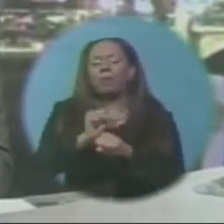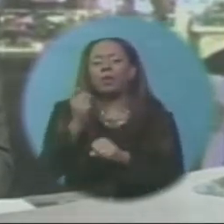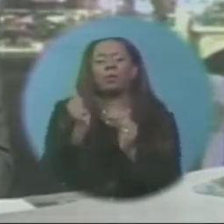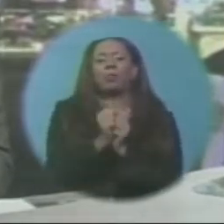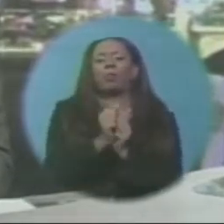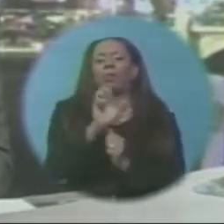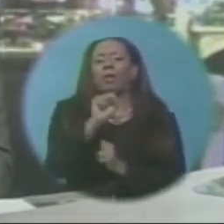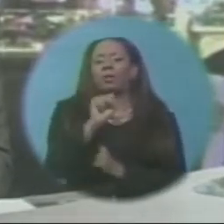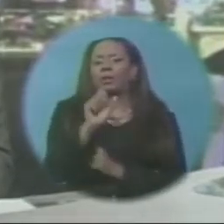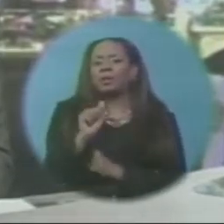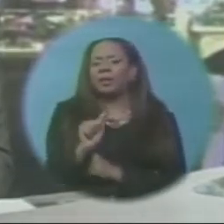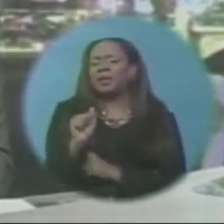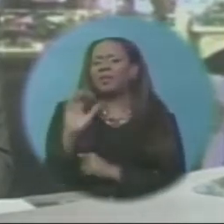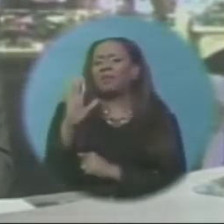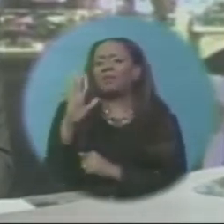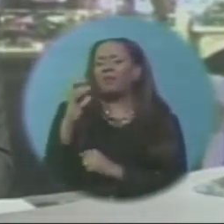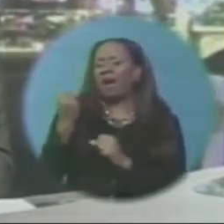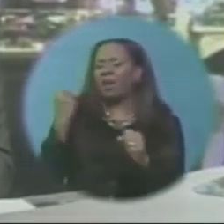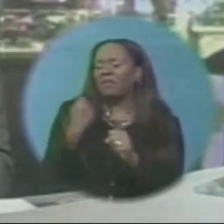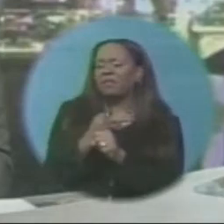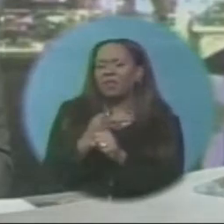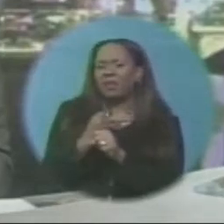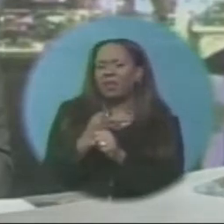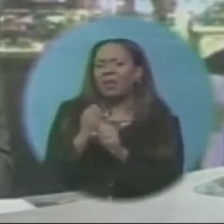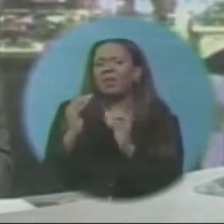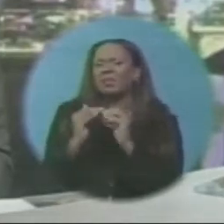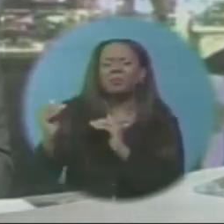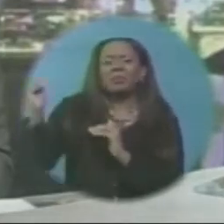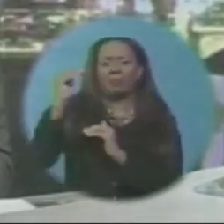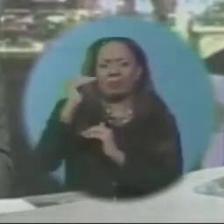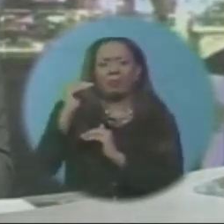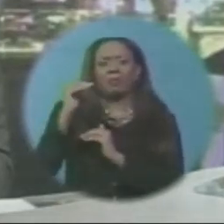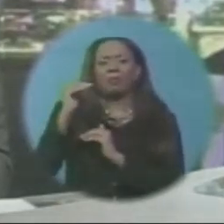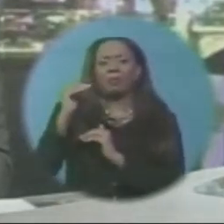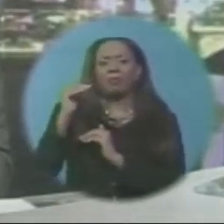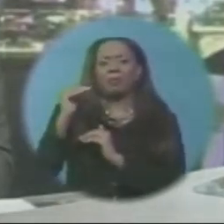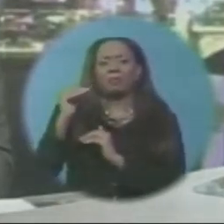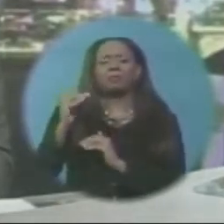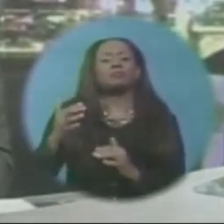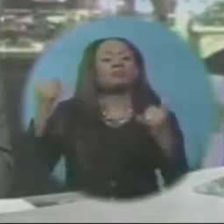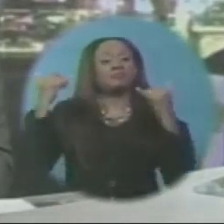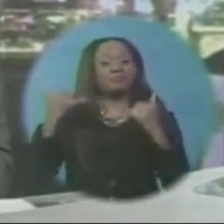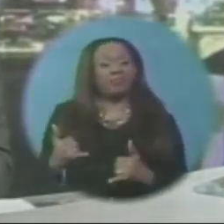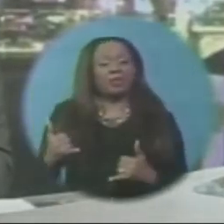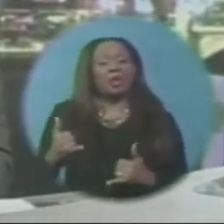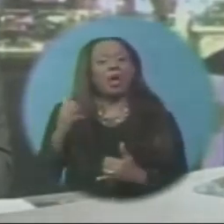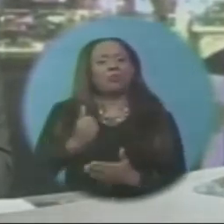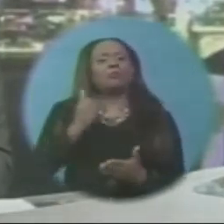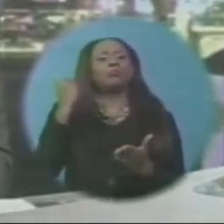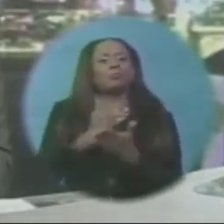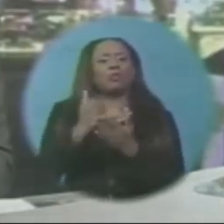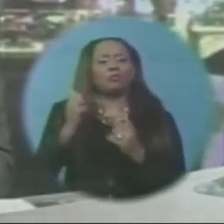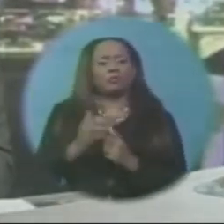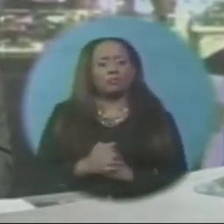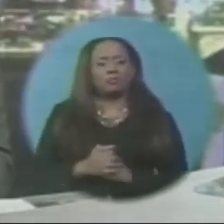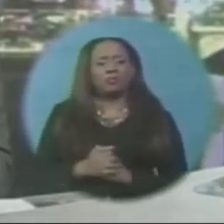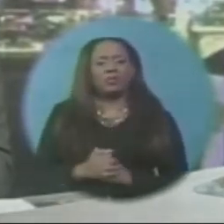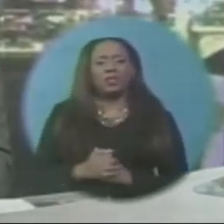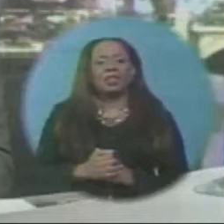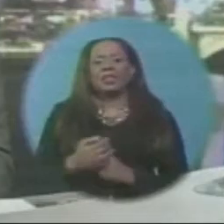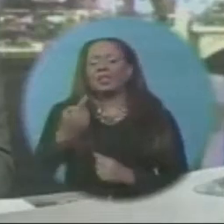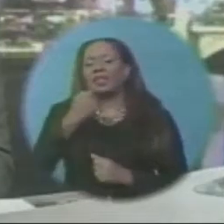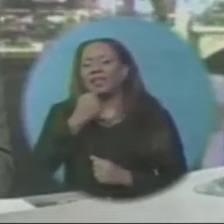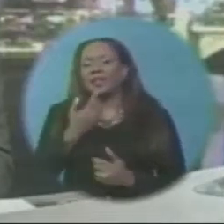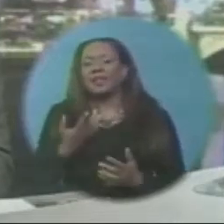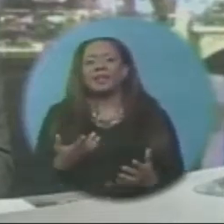says the number includes all persons who served with the SSA for 5 years or more and are in positions that were unencumbered